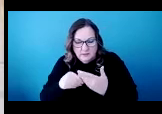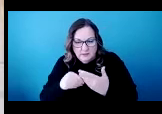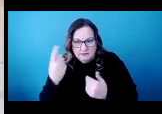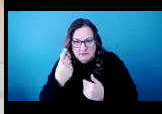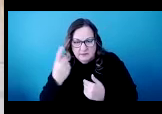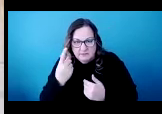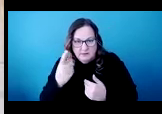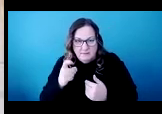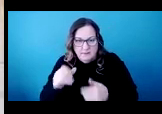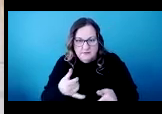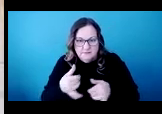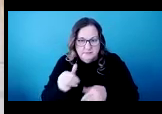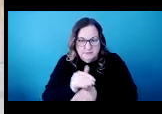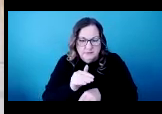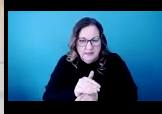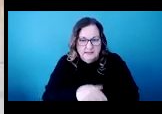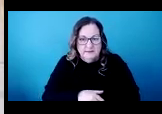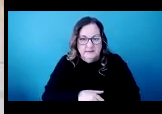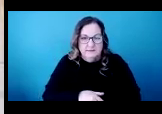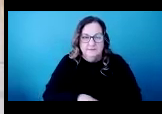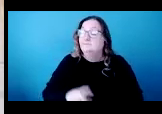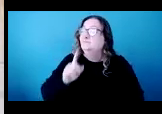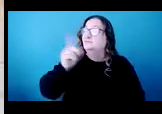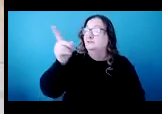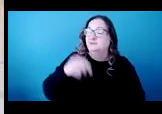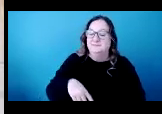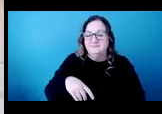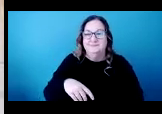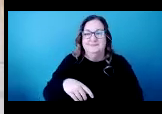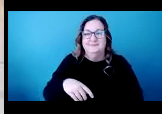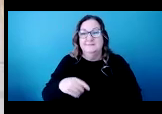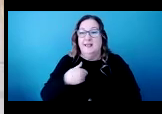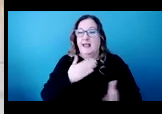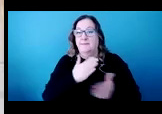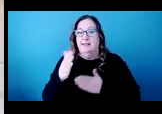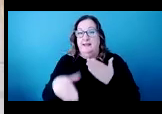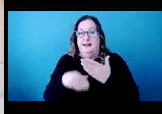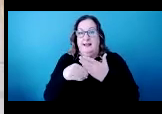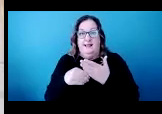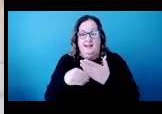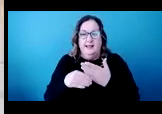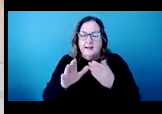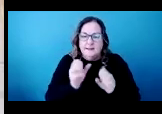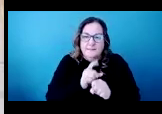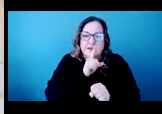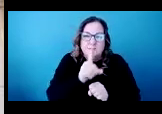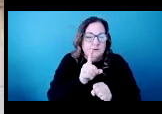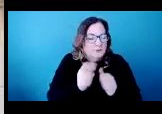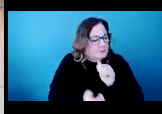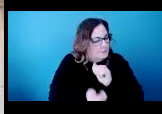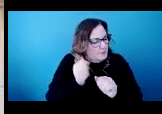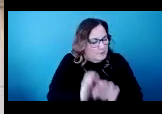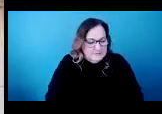the reception tonight? Sure. I was just going to say, make sure the most important thing